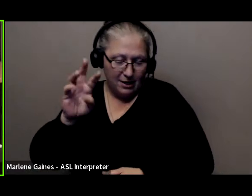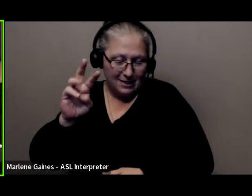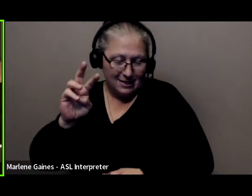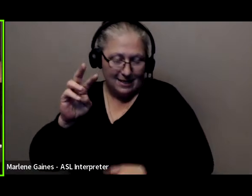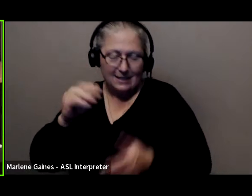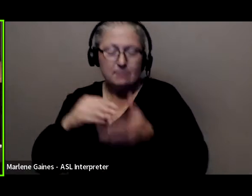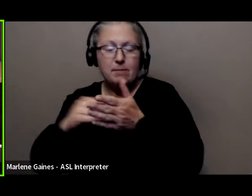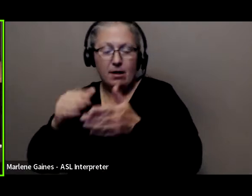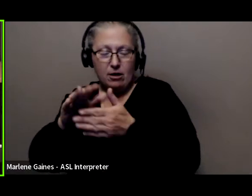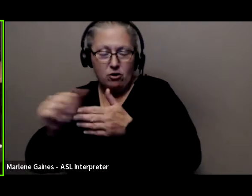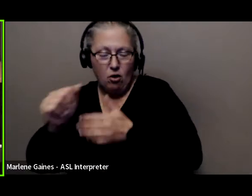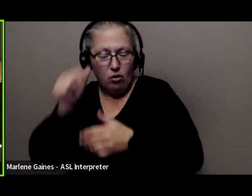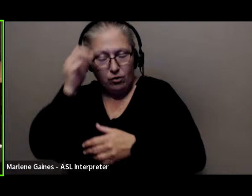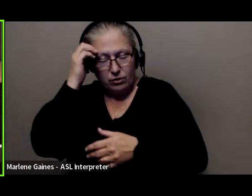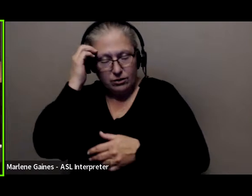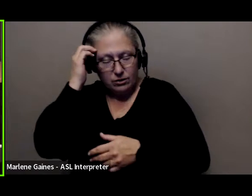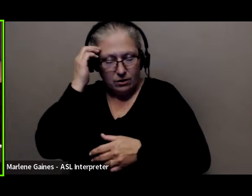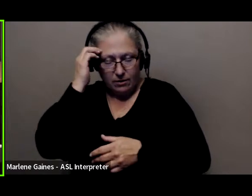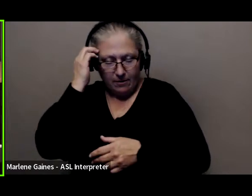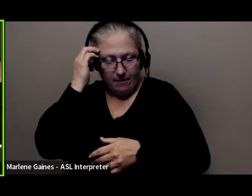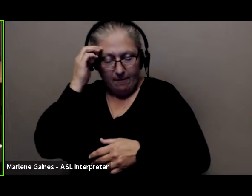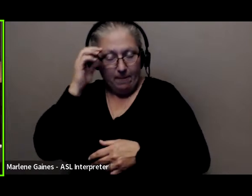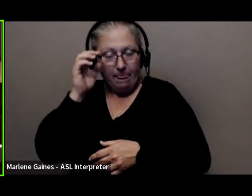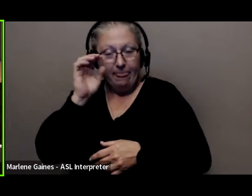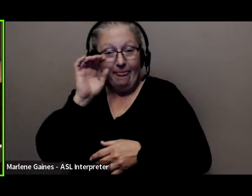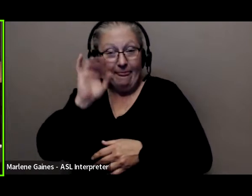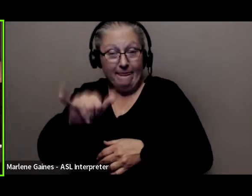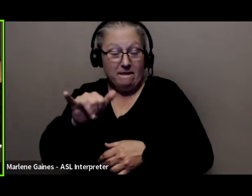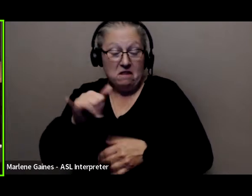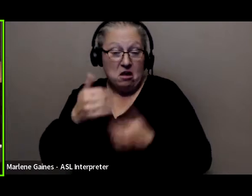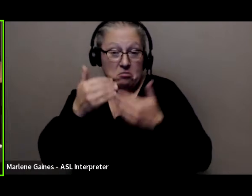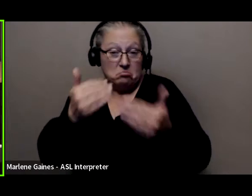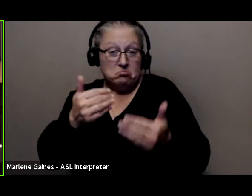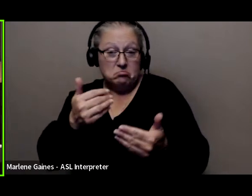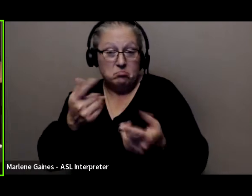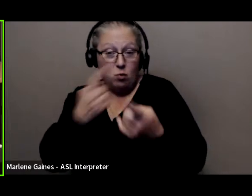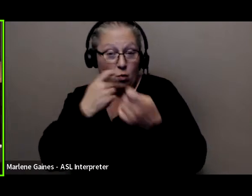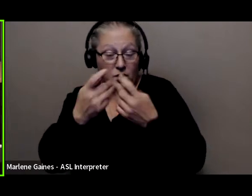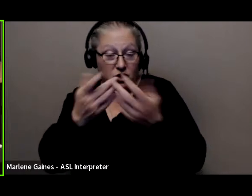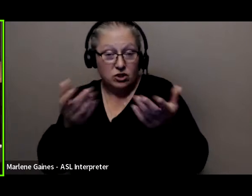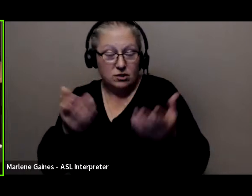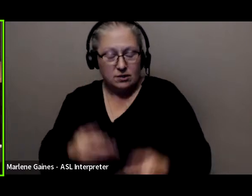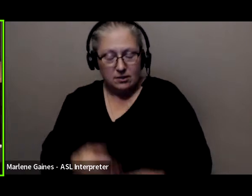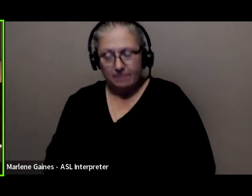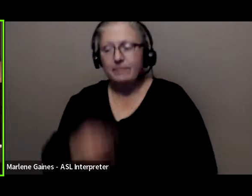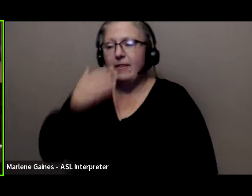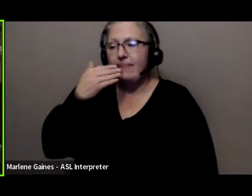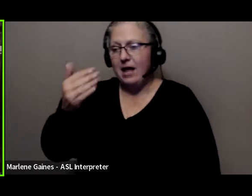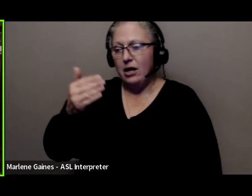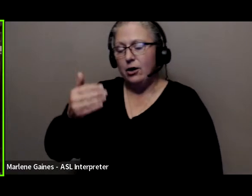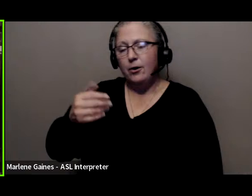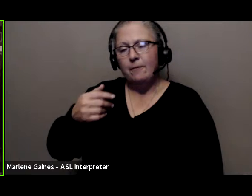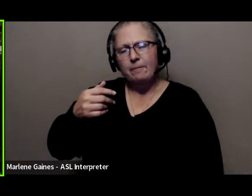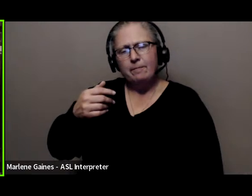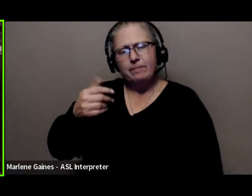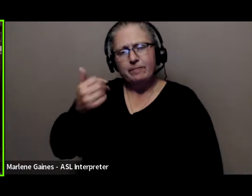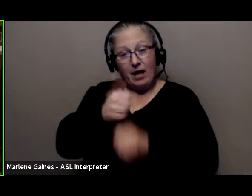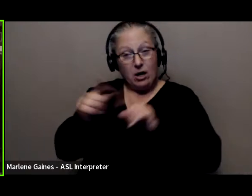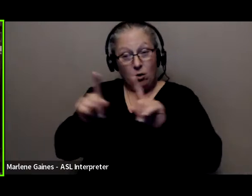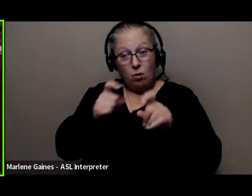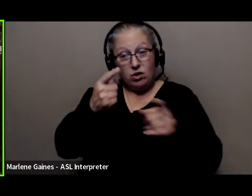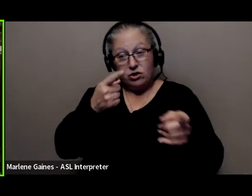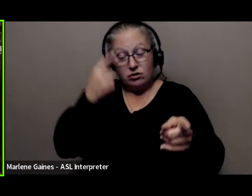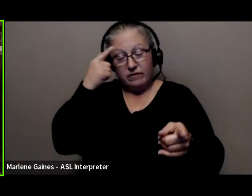$2.6 million. With that, I'm happy to answer any questions. Thank you. Are there any